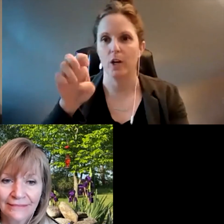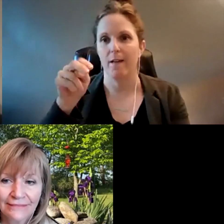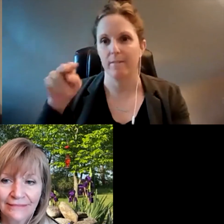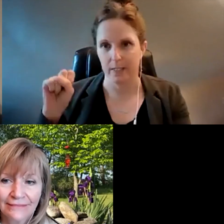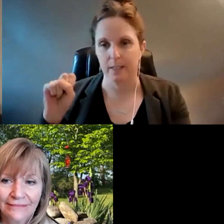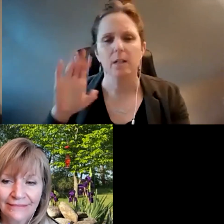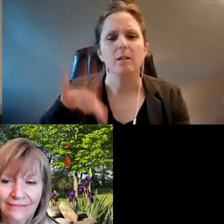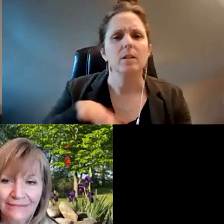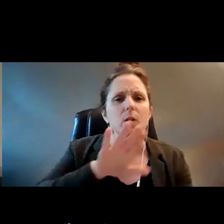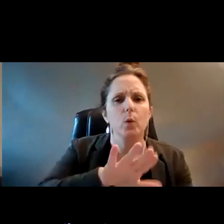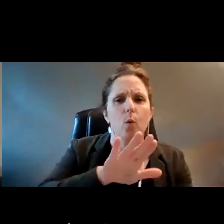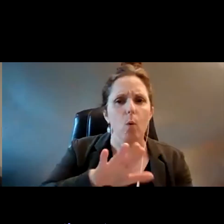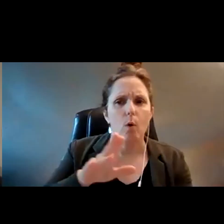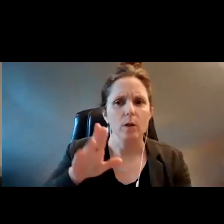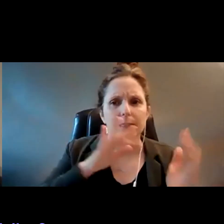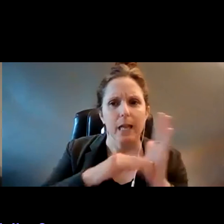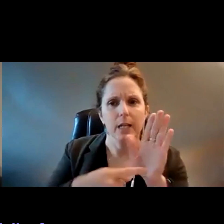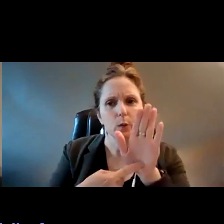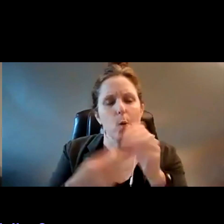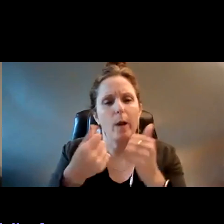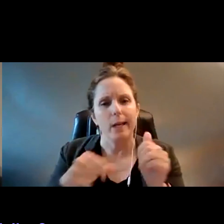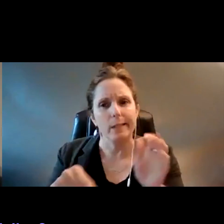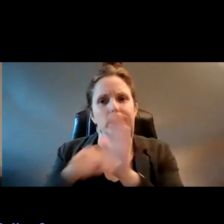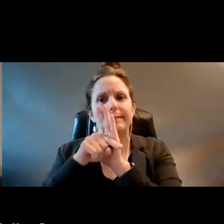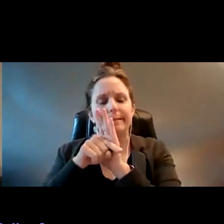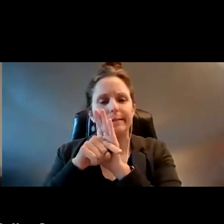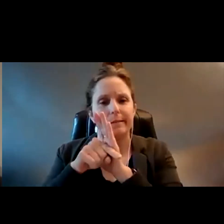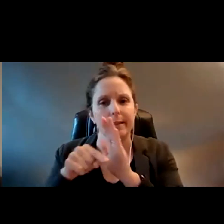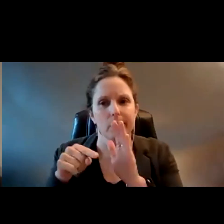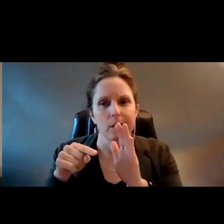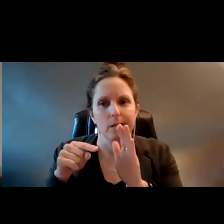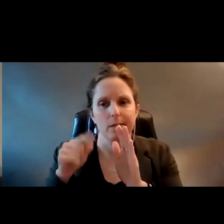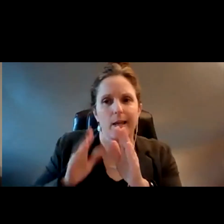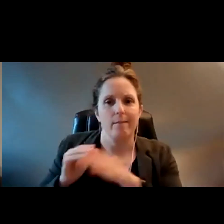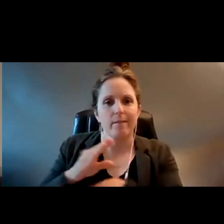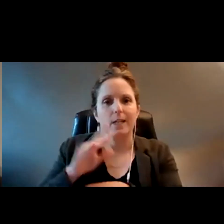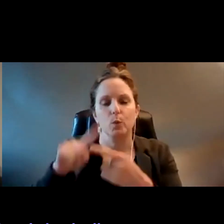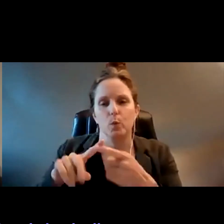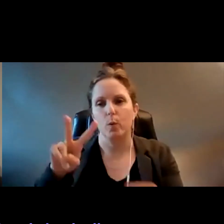We have, so Dr. Dan Breslin just sent in a second question.